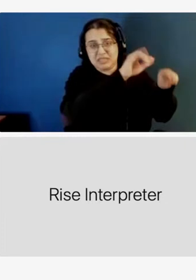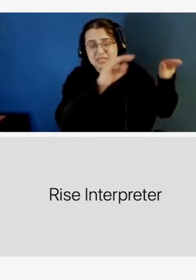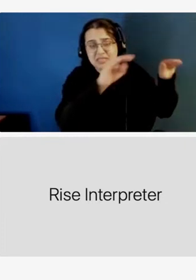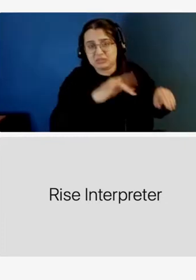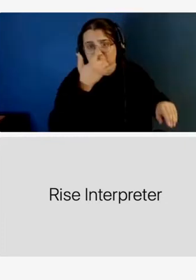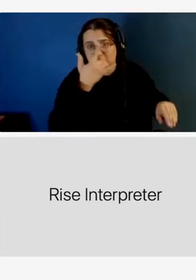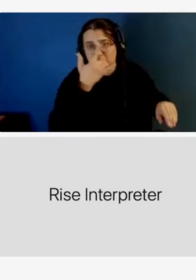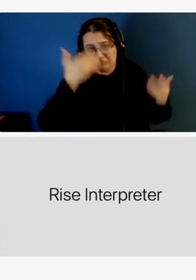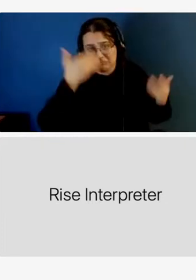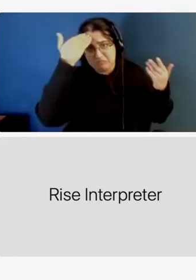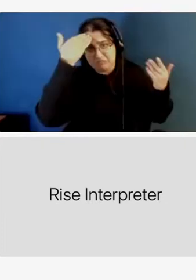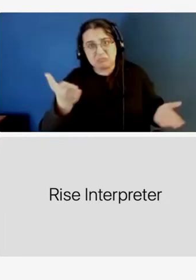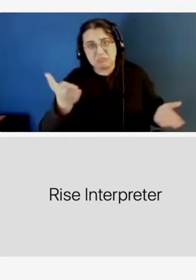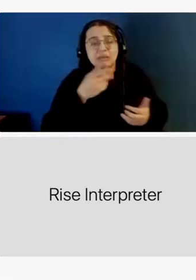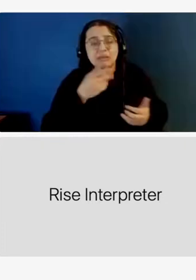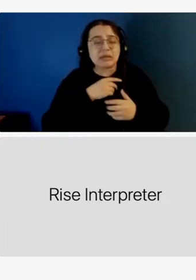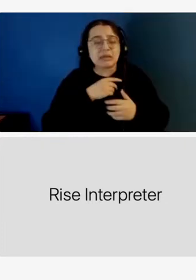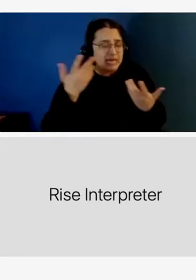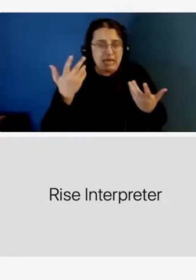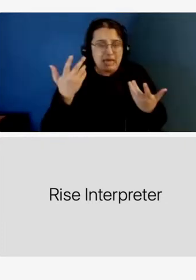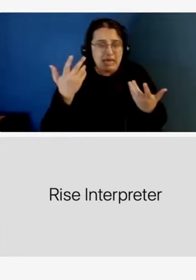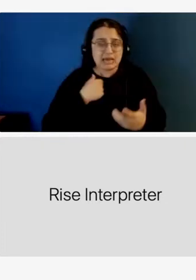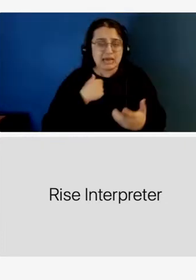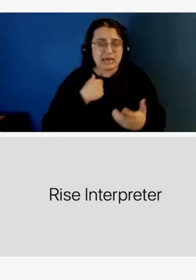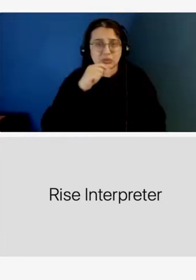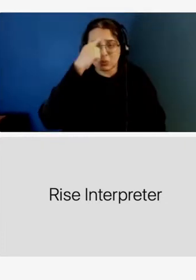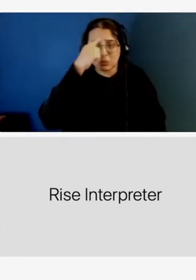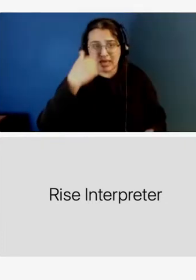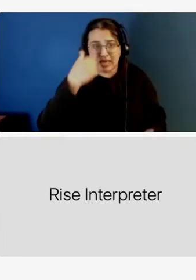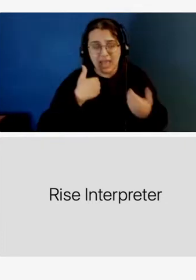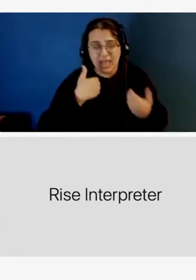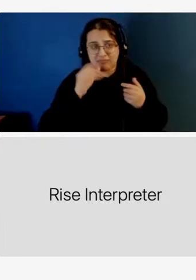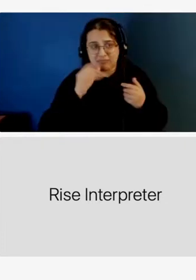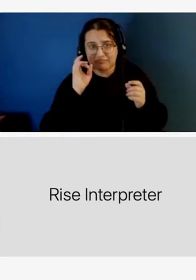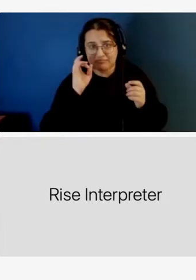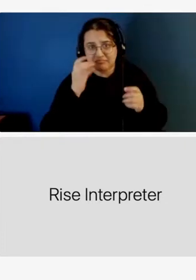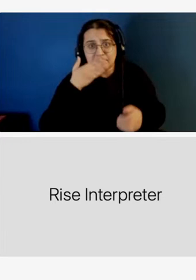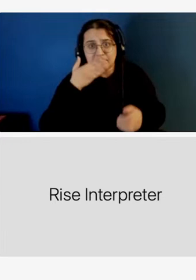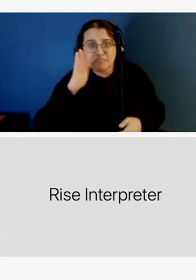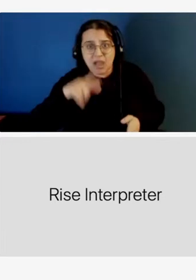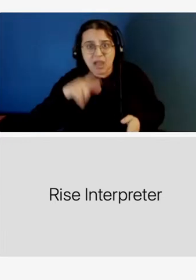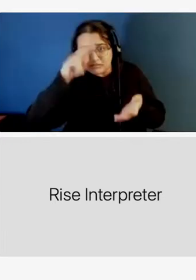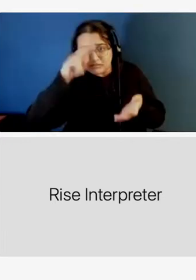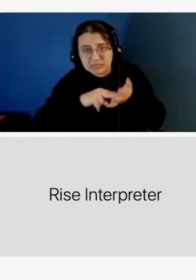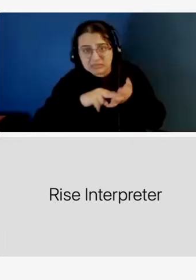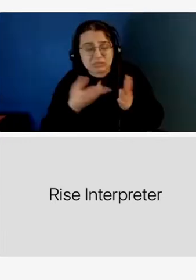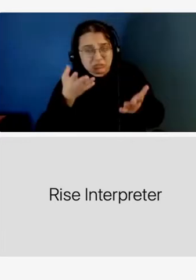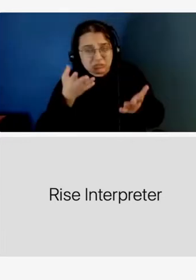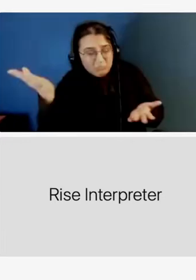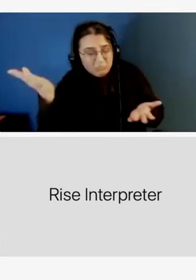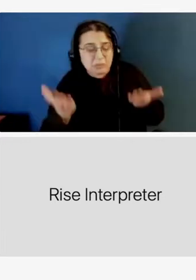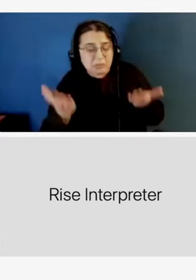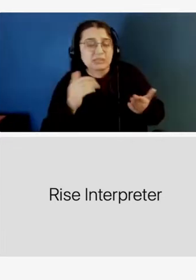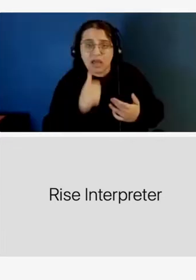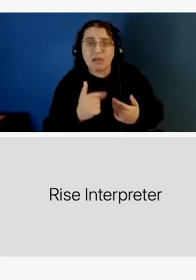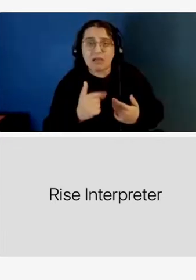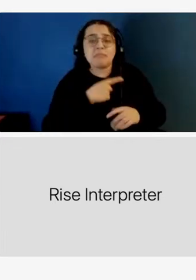I don't think there was any malintent, but I think that we need to make sure